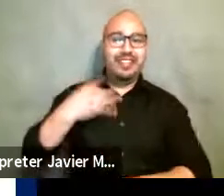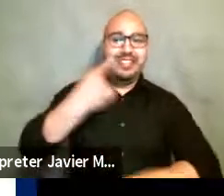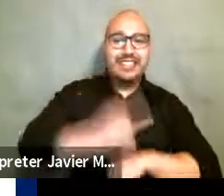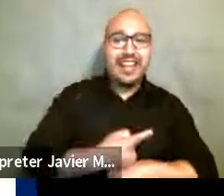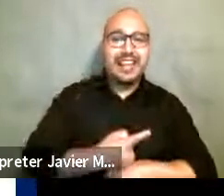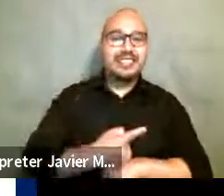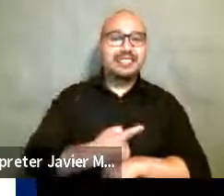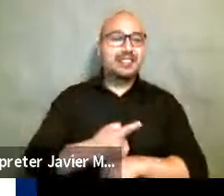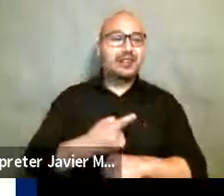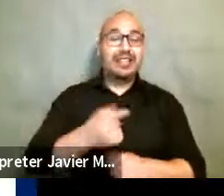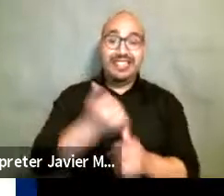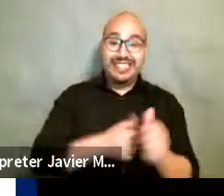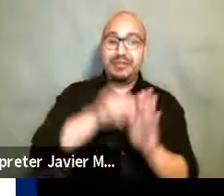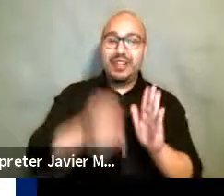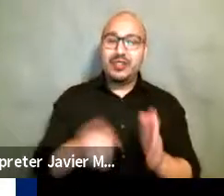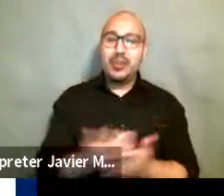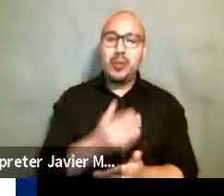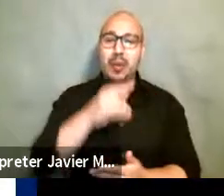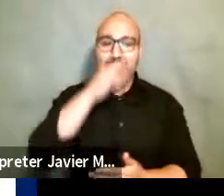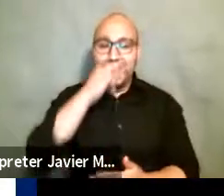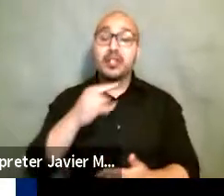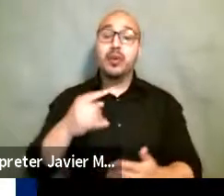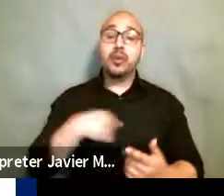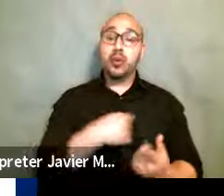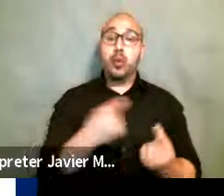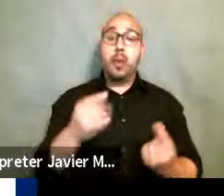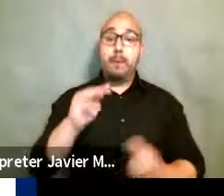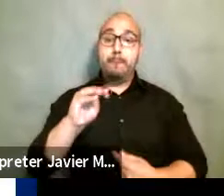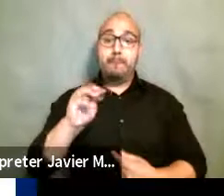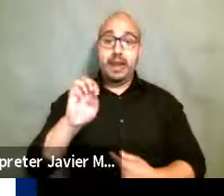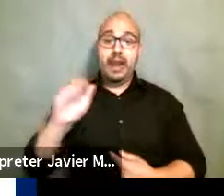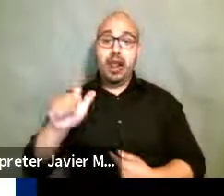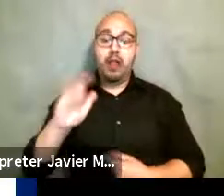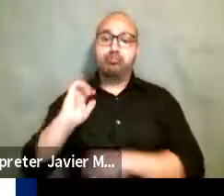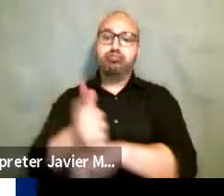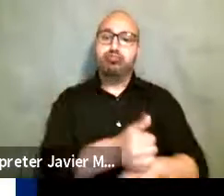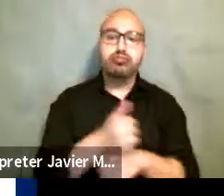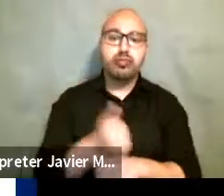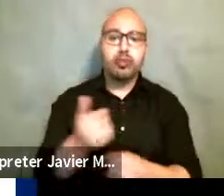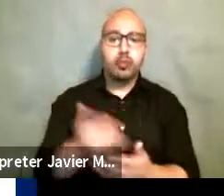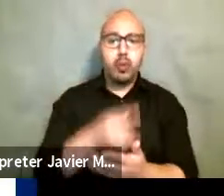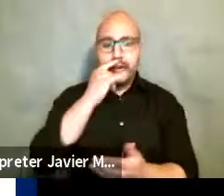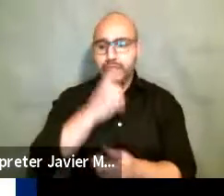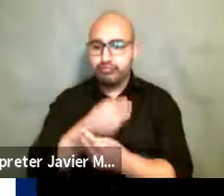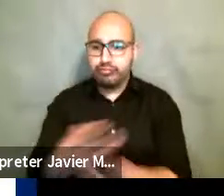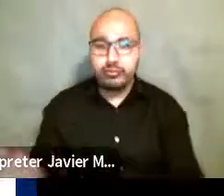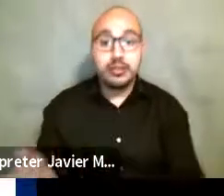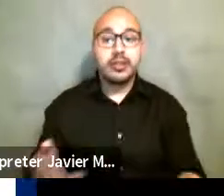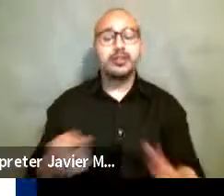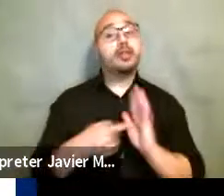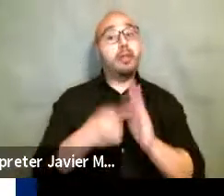new kids. We put together meal kits for the neighborhoods, depending on if we have that situation. For example, last year,